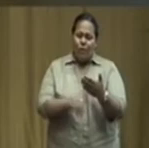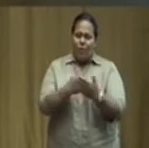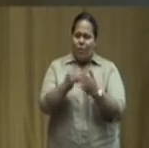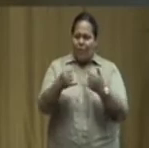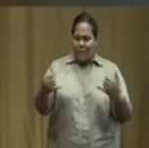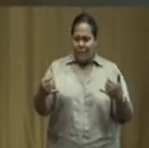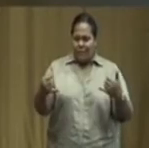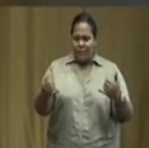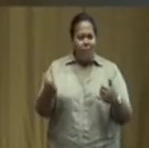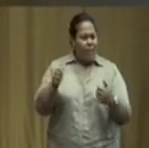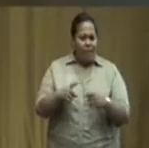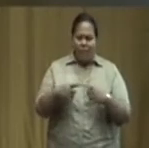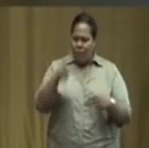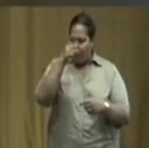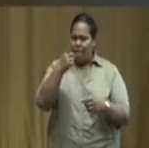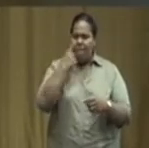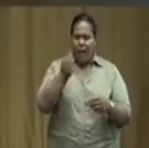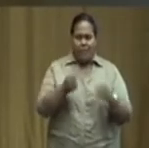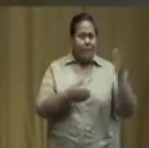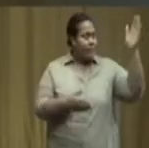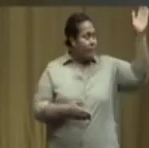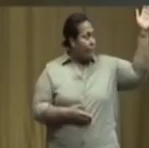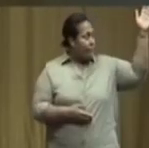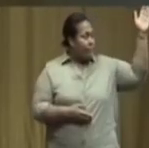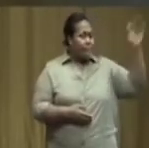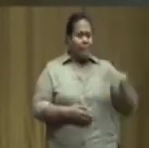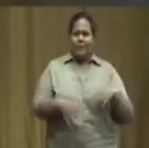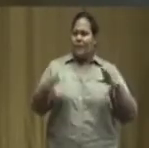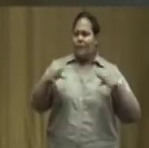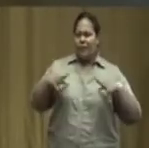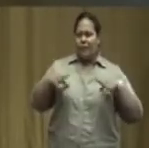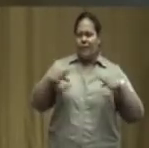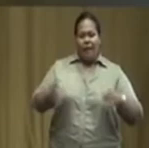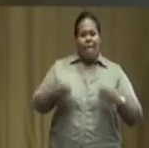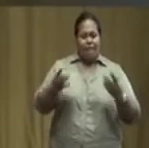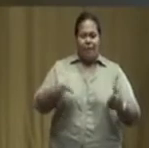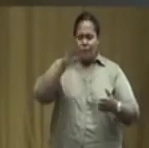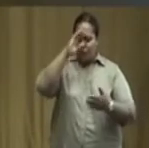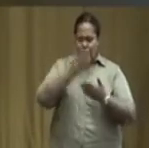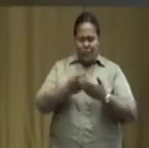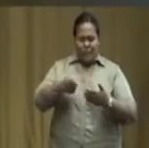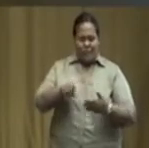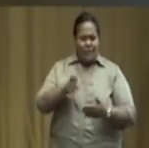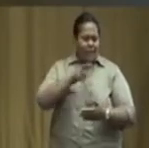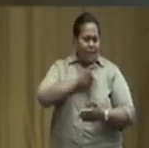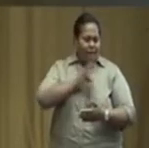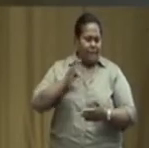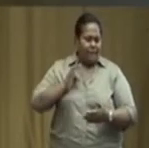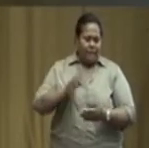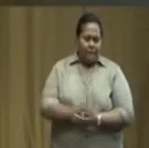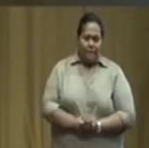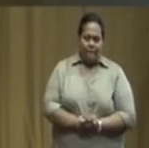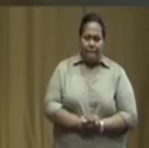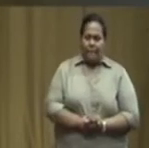almost anything you can find here. And it's freely available for us and for the students. Now,